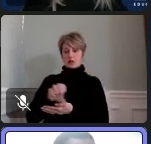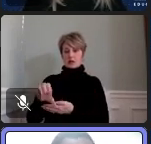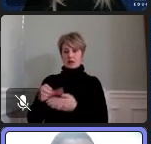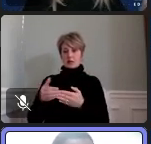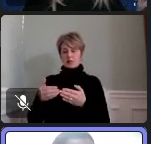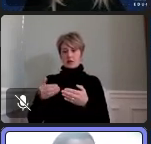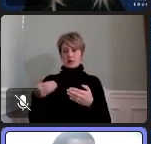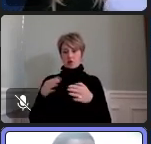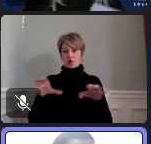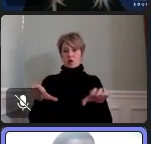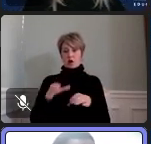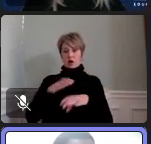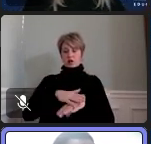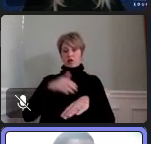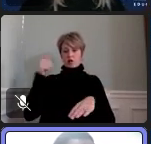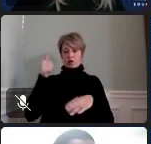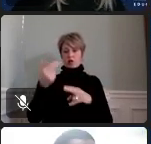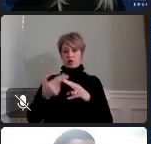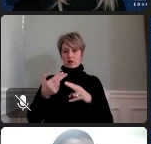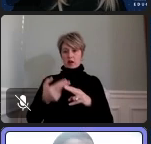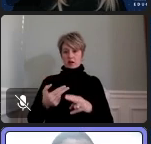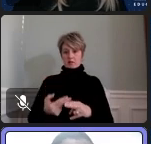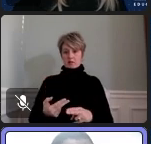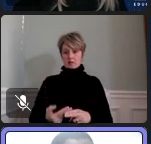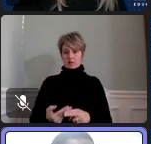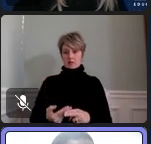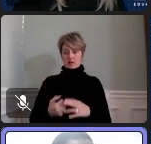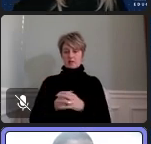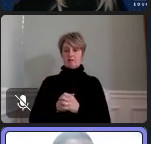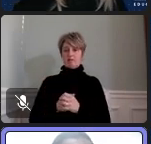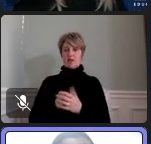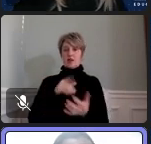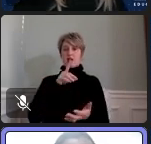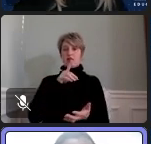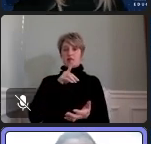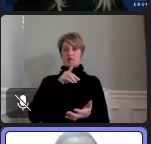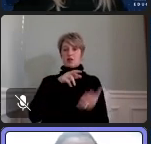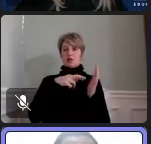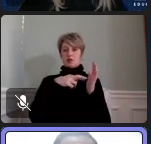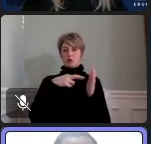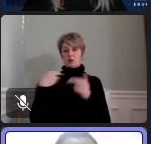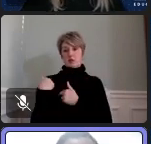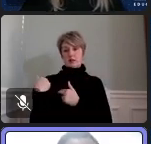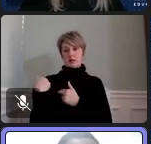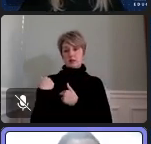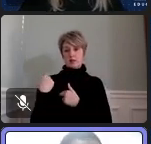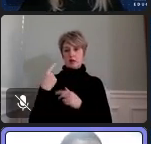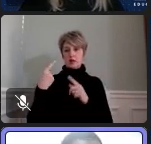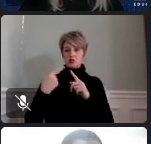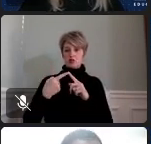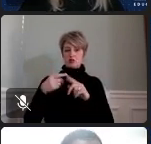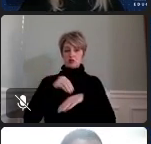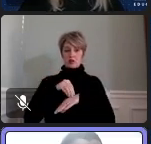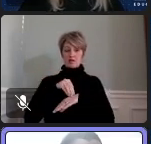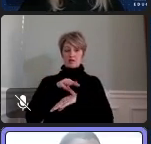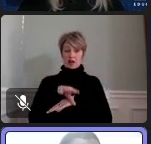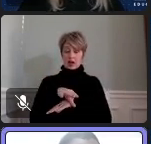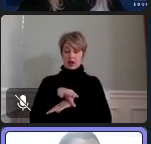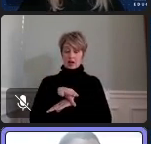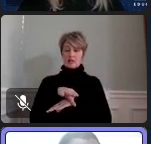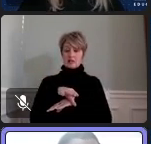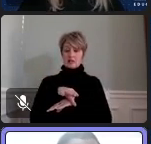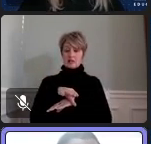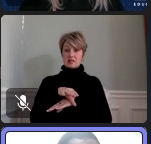this morning. My apologies. The duties of SAPEC is to advise